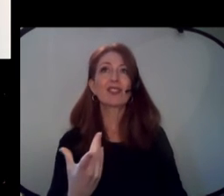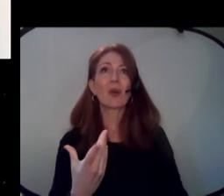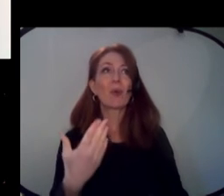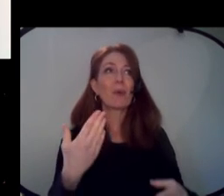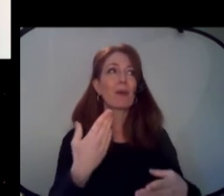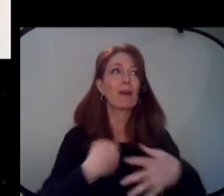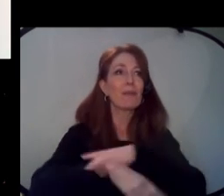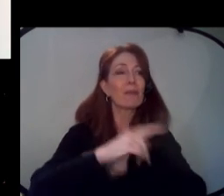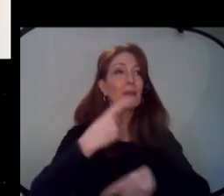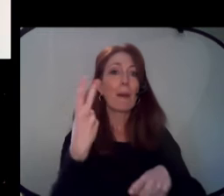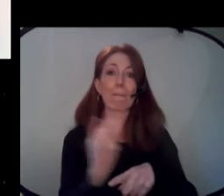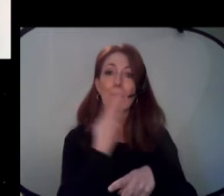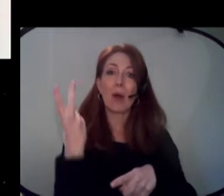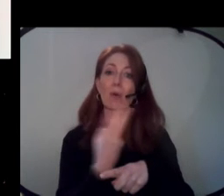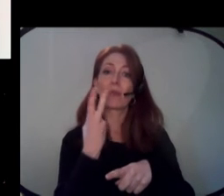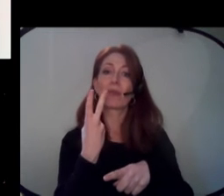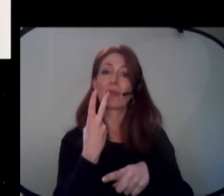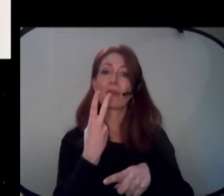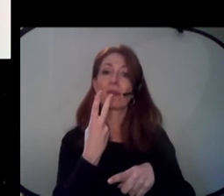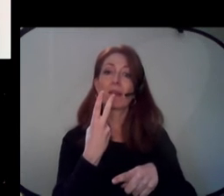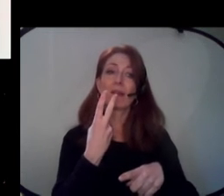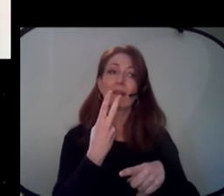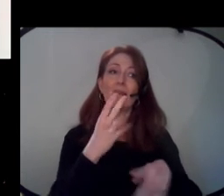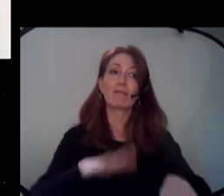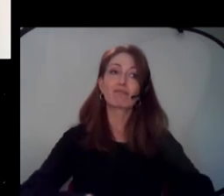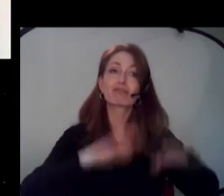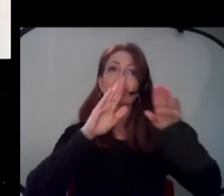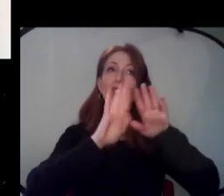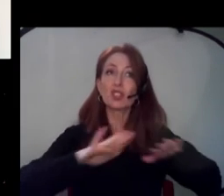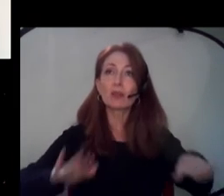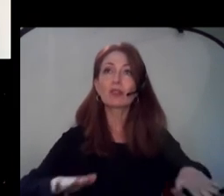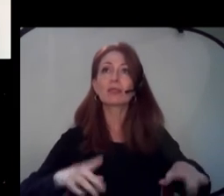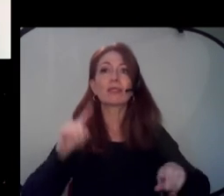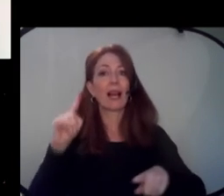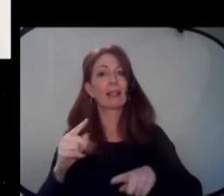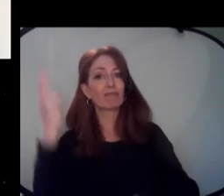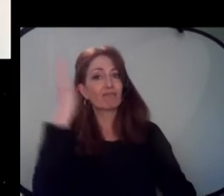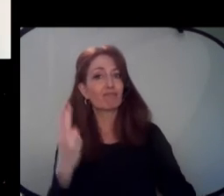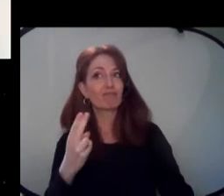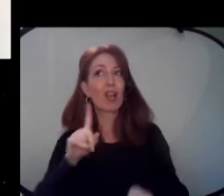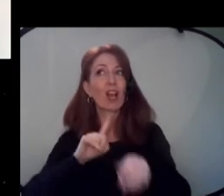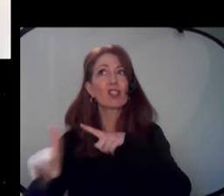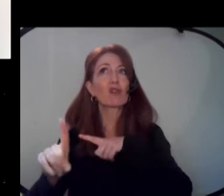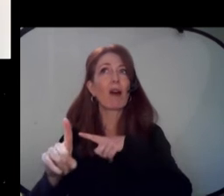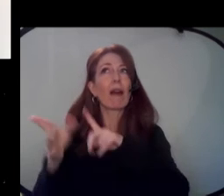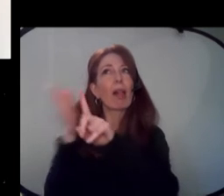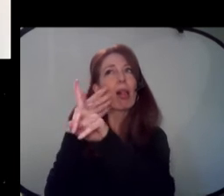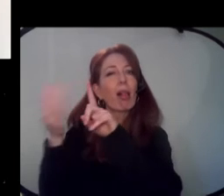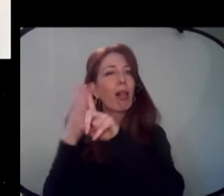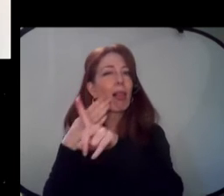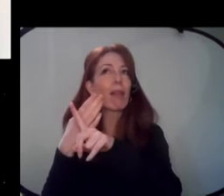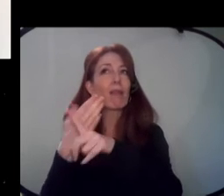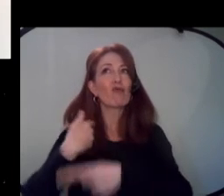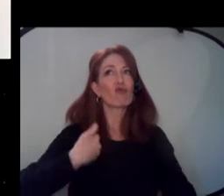this huge amount of output with, you know, trying to cultivate patrons as well, because you need to convince these very